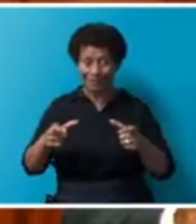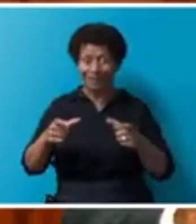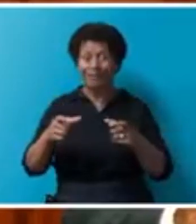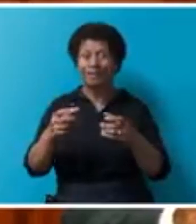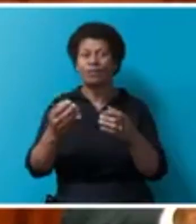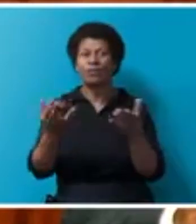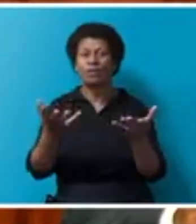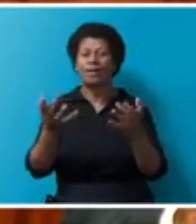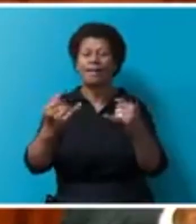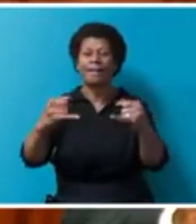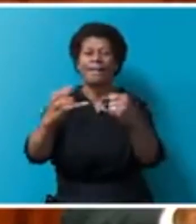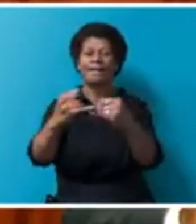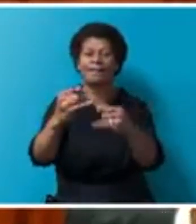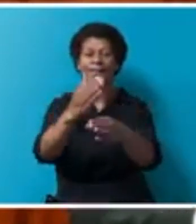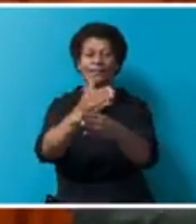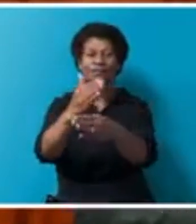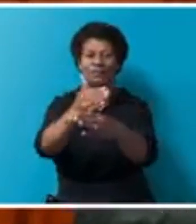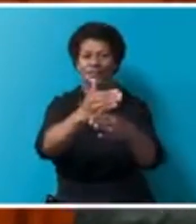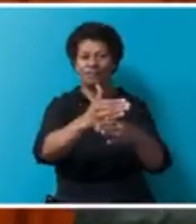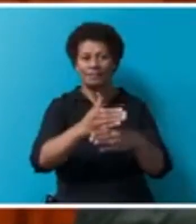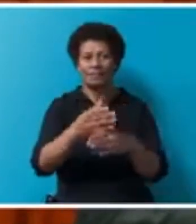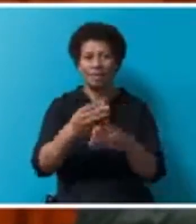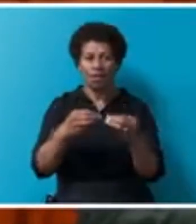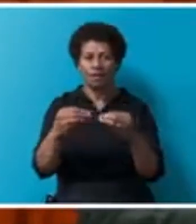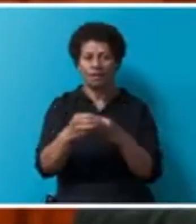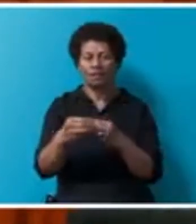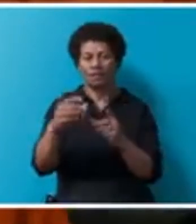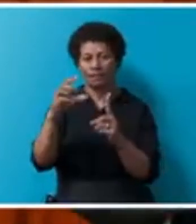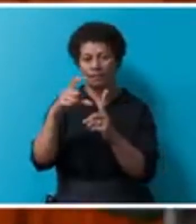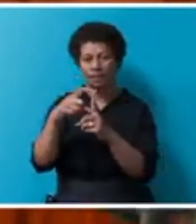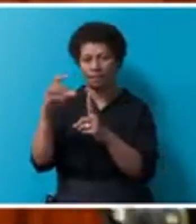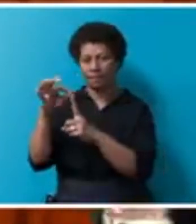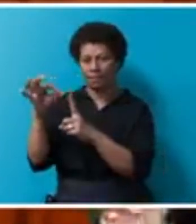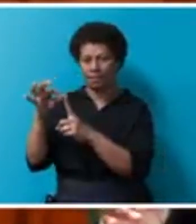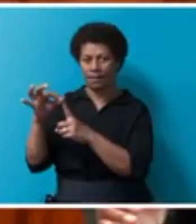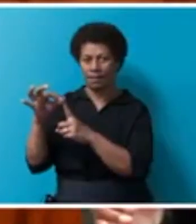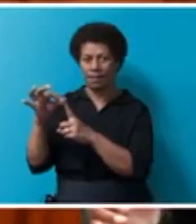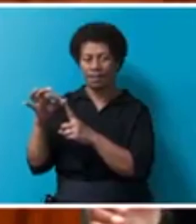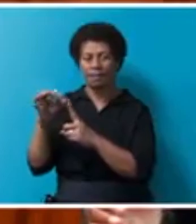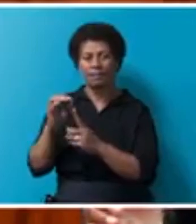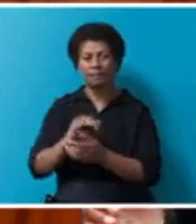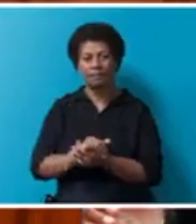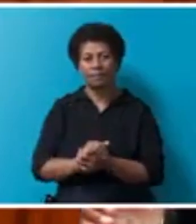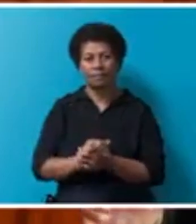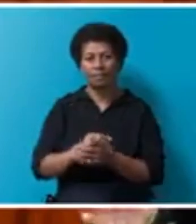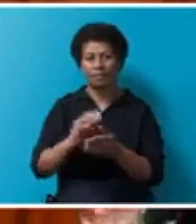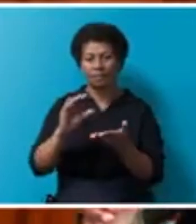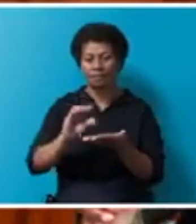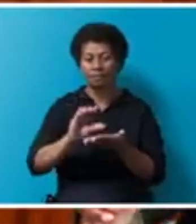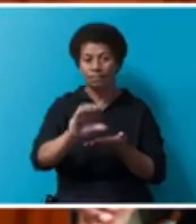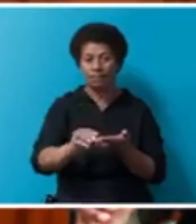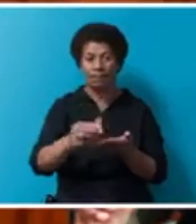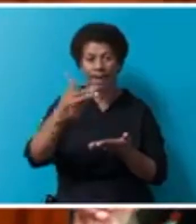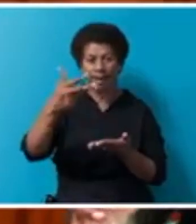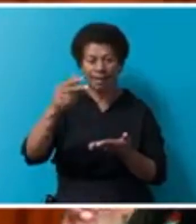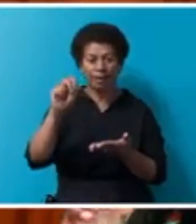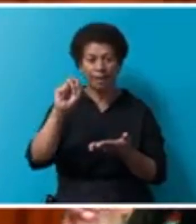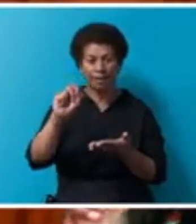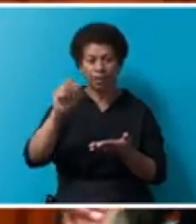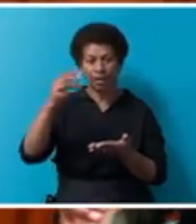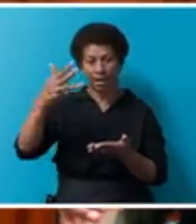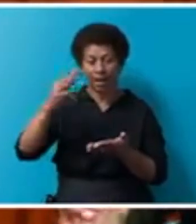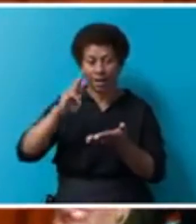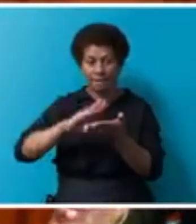area. On the Office of the DPP. For the Office of the DPP, an allocation of 8.9 million reaffirms its vital